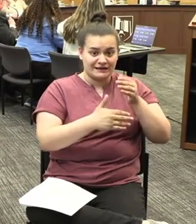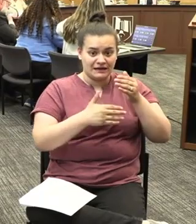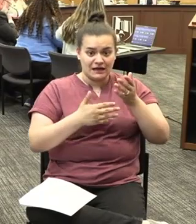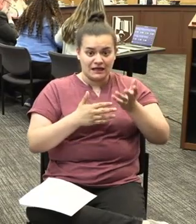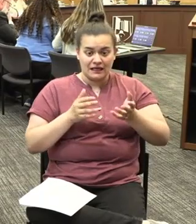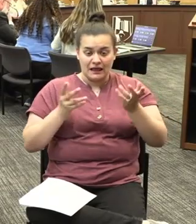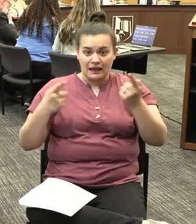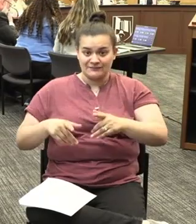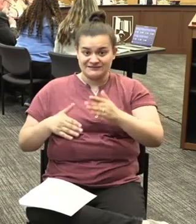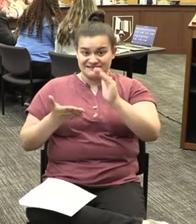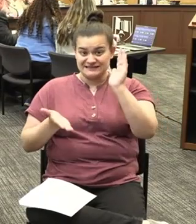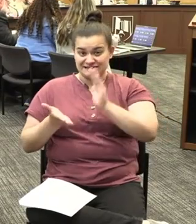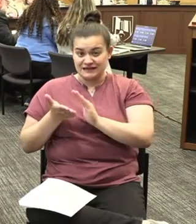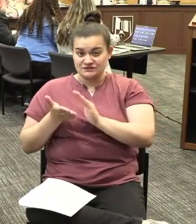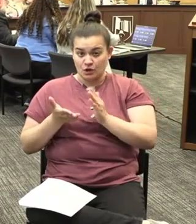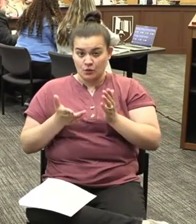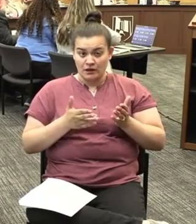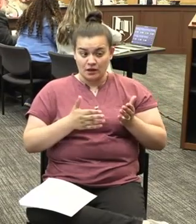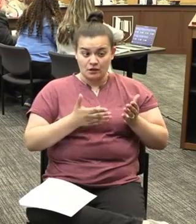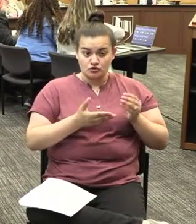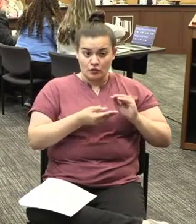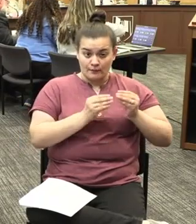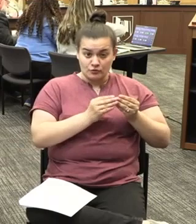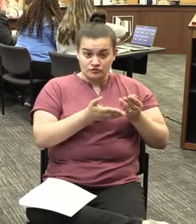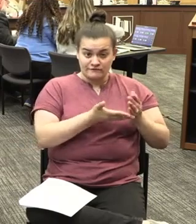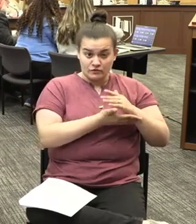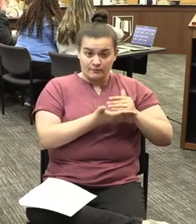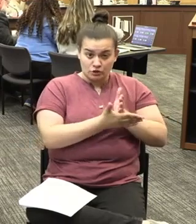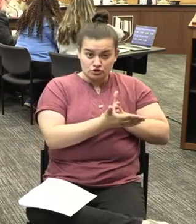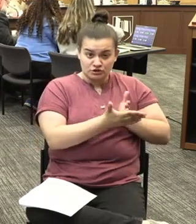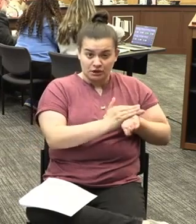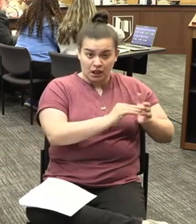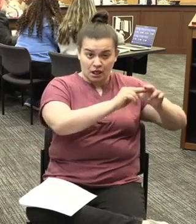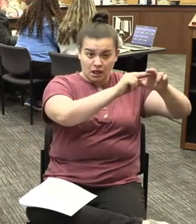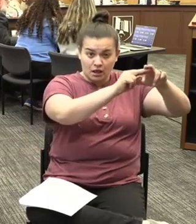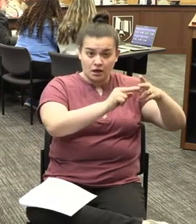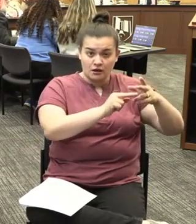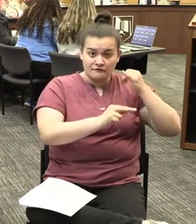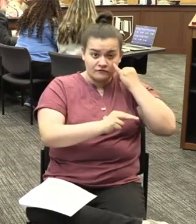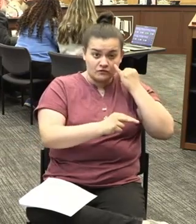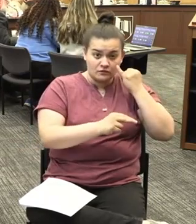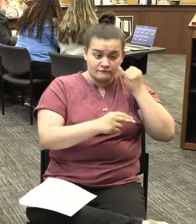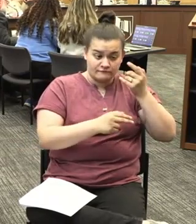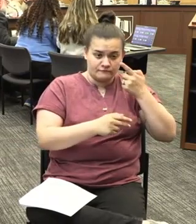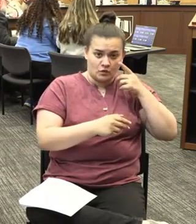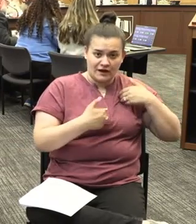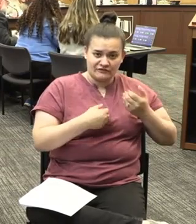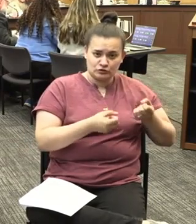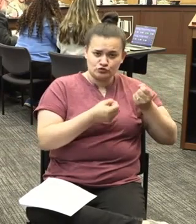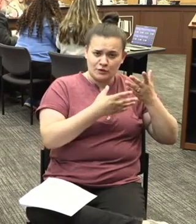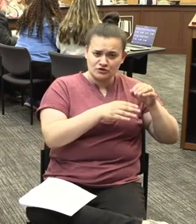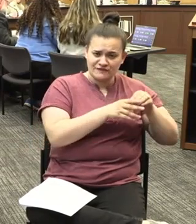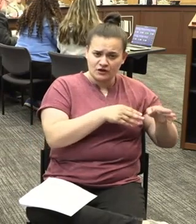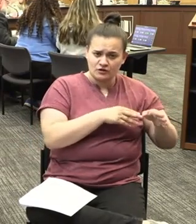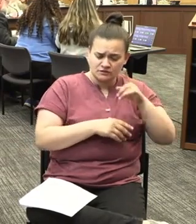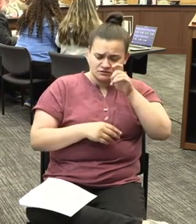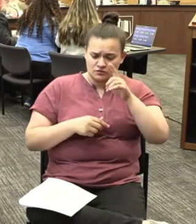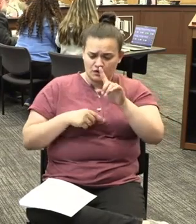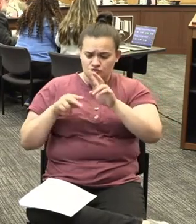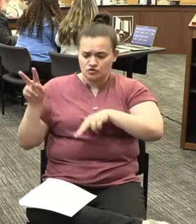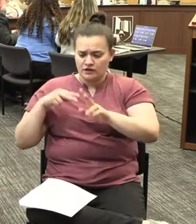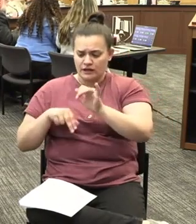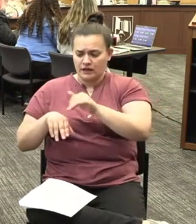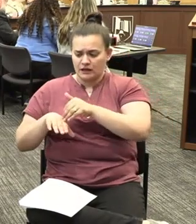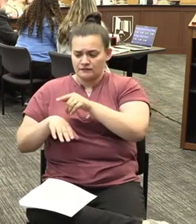ramping up our budget numbers for having too much in the budget amount? Because when I was looking at one, we had